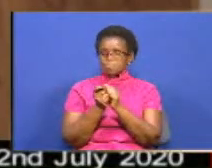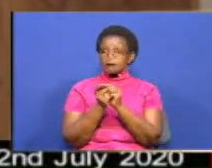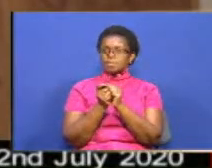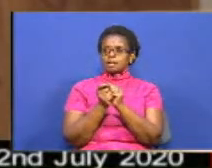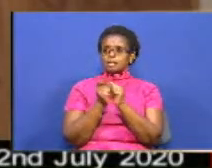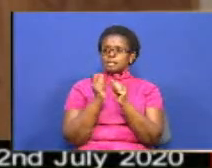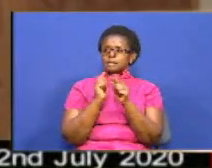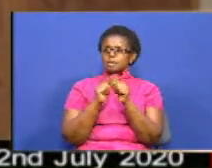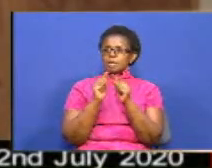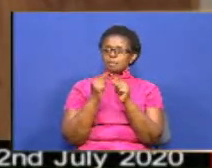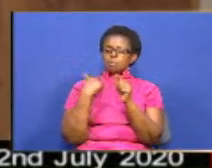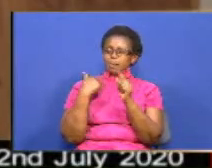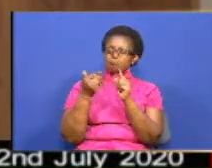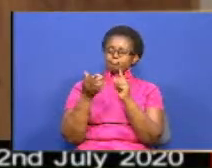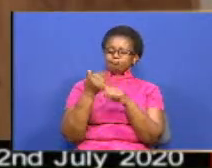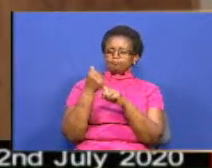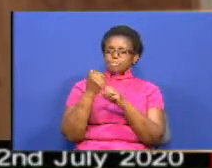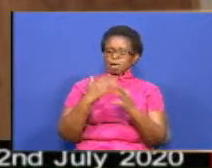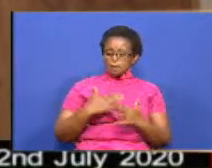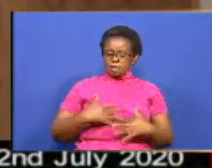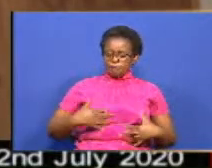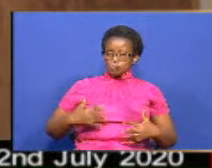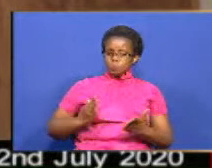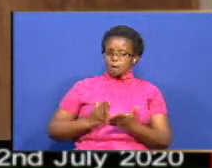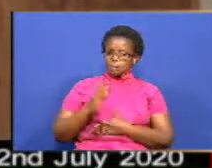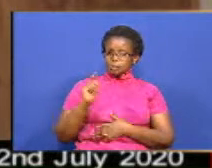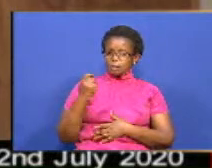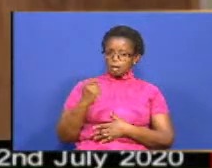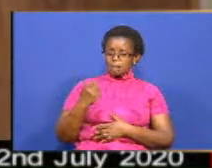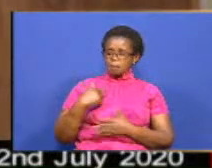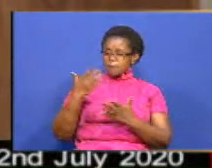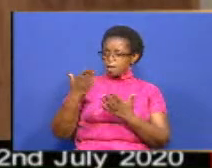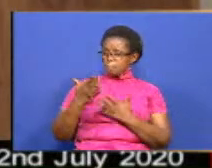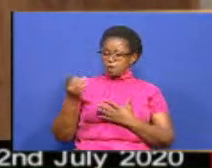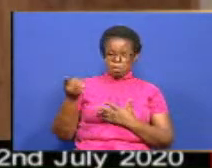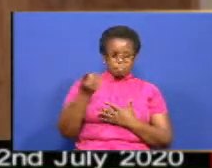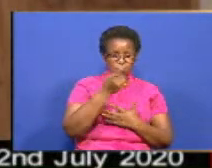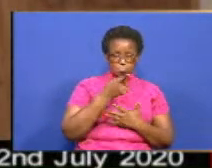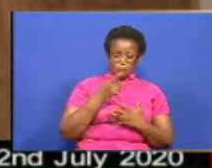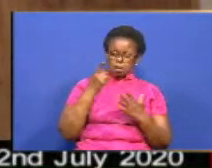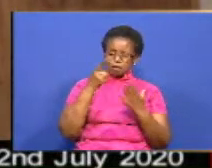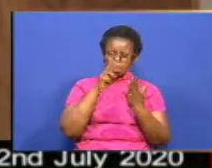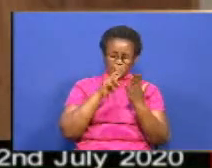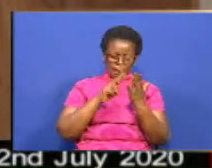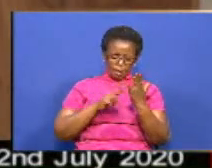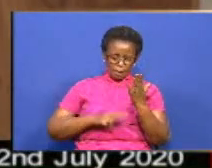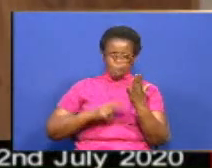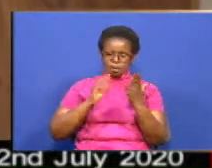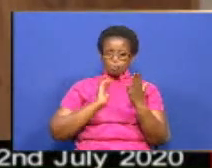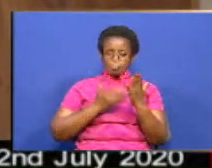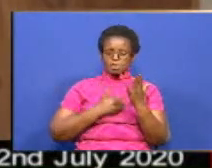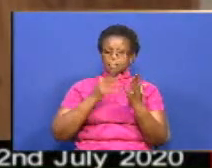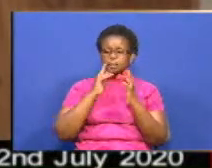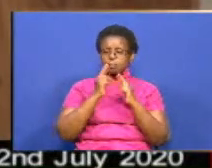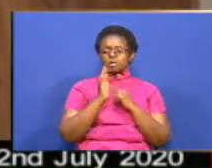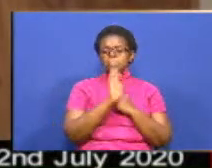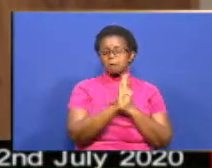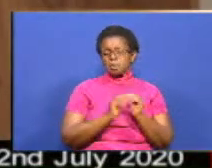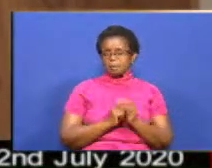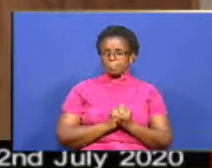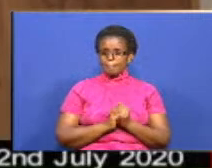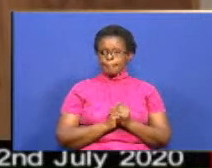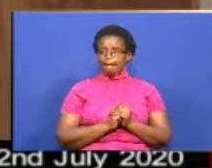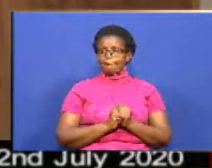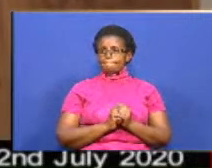realization of refugee rights in Kenya, and I invite members to read the report of the committee. Madam Speaker,